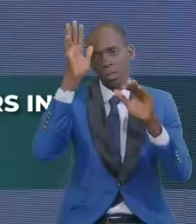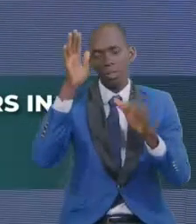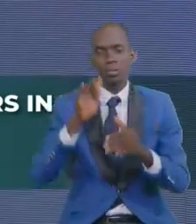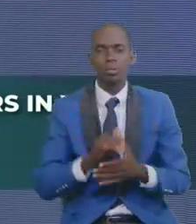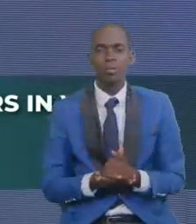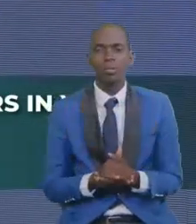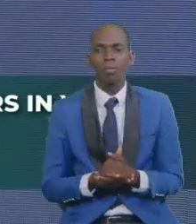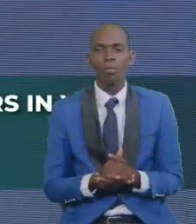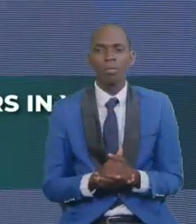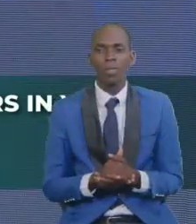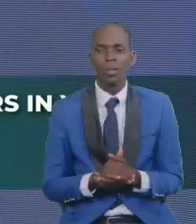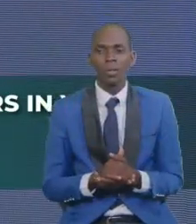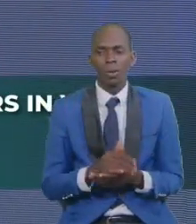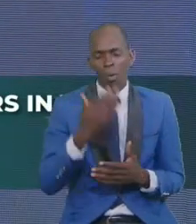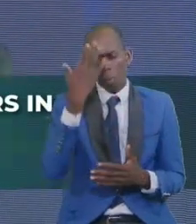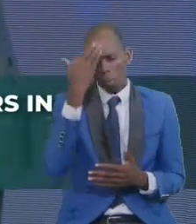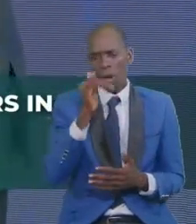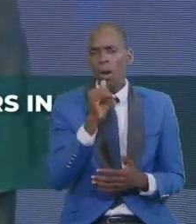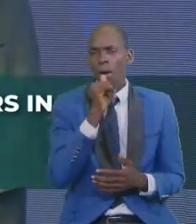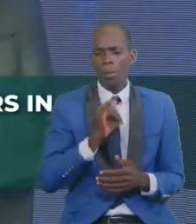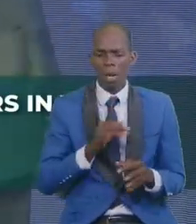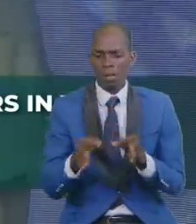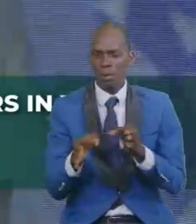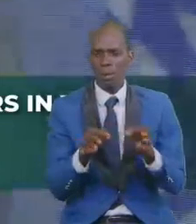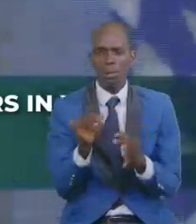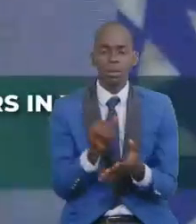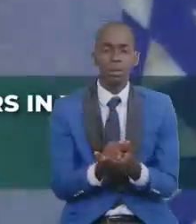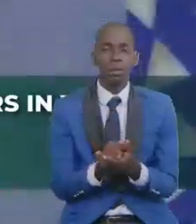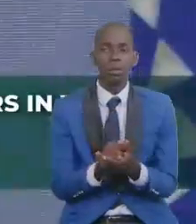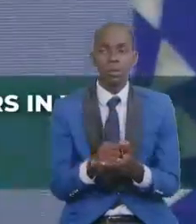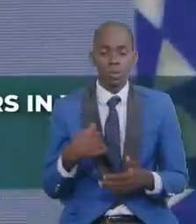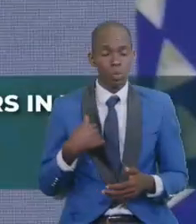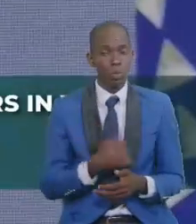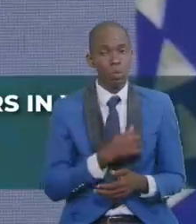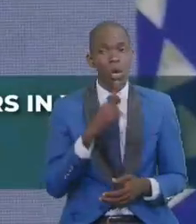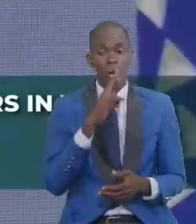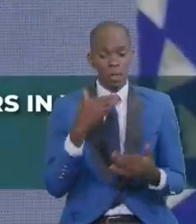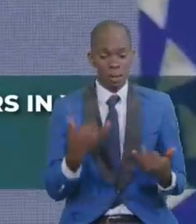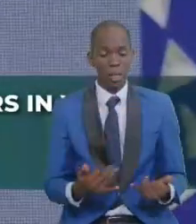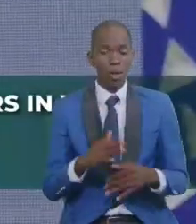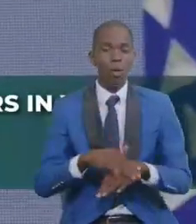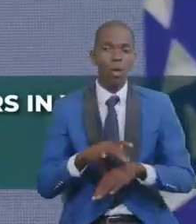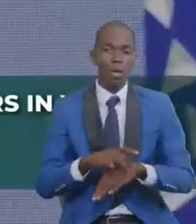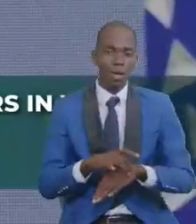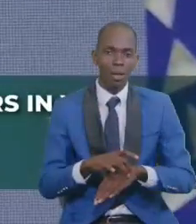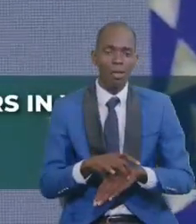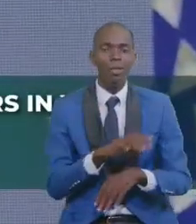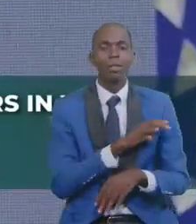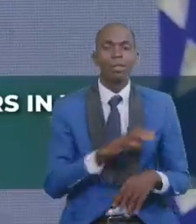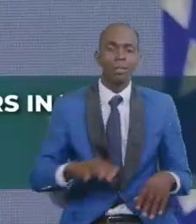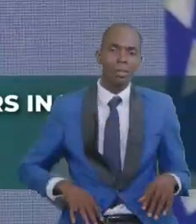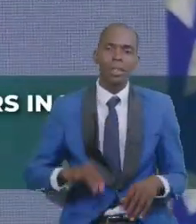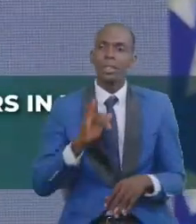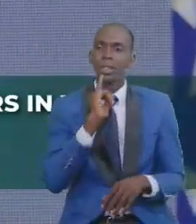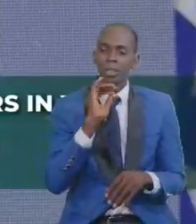Why am I pointing out that? We are now on earth. Christ is in